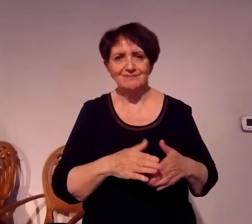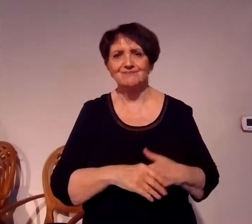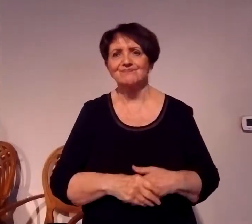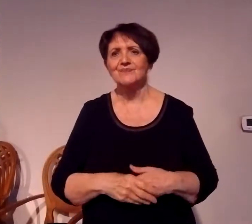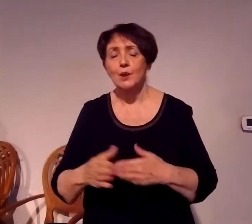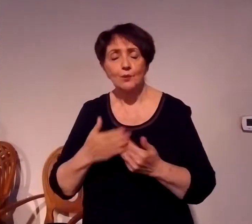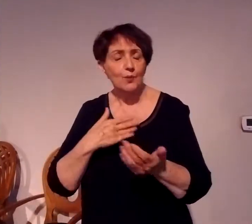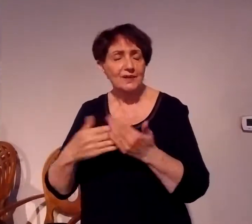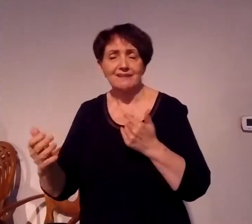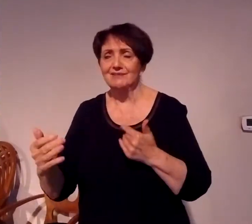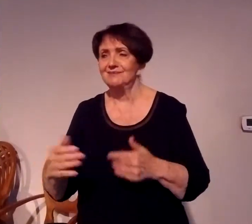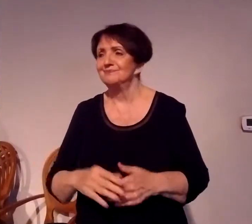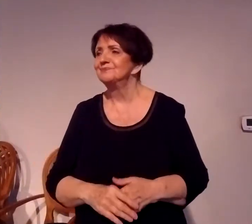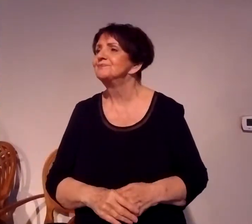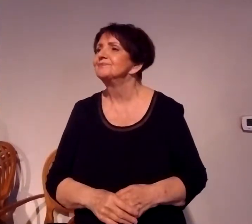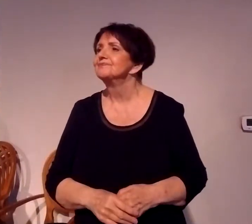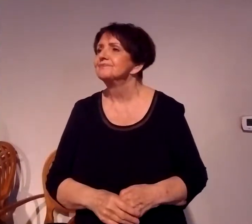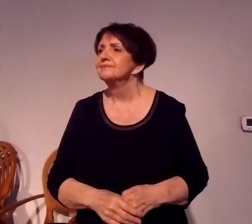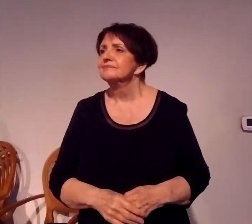it is that